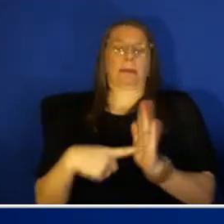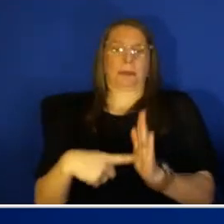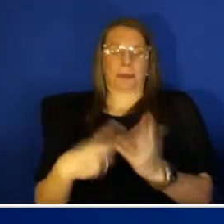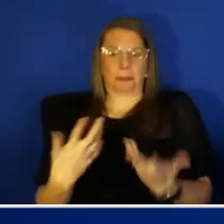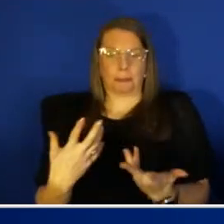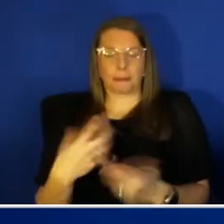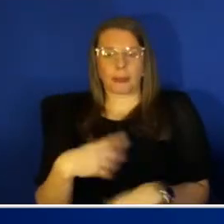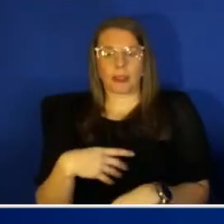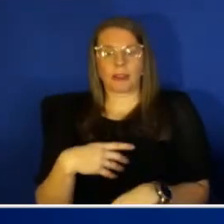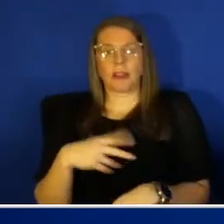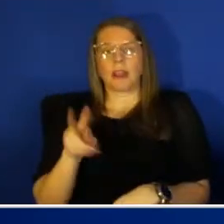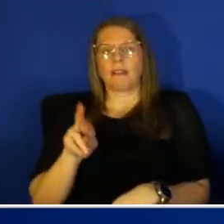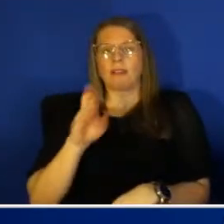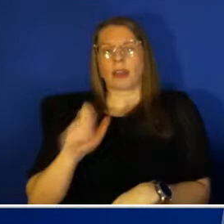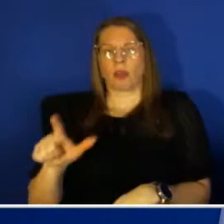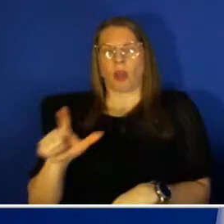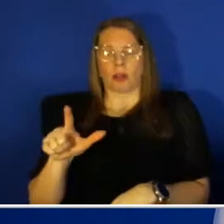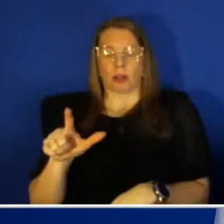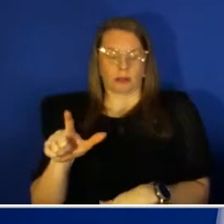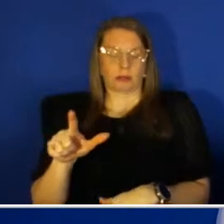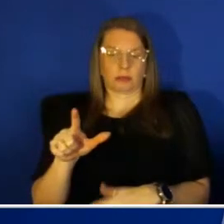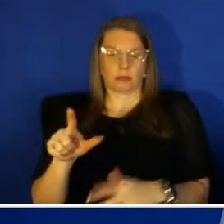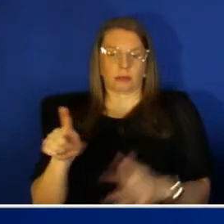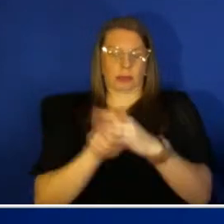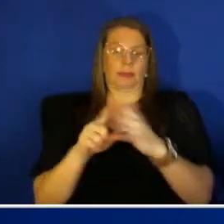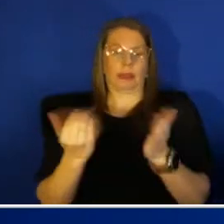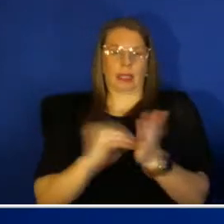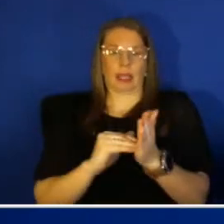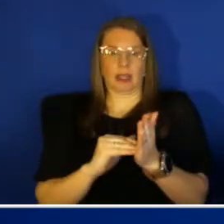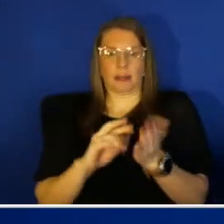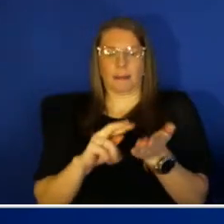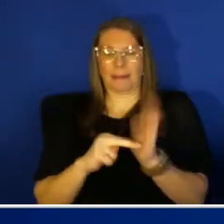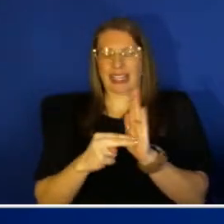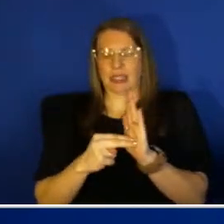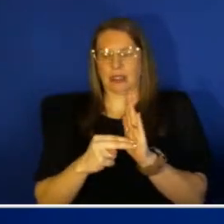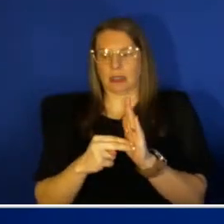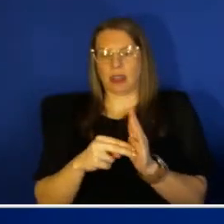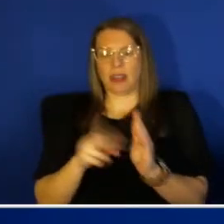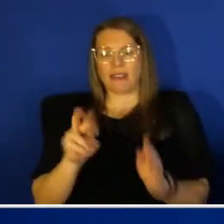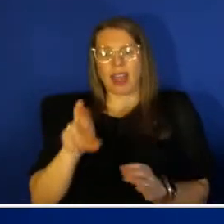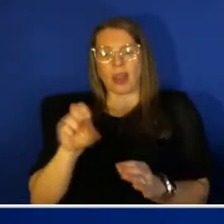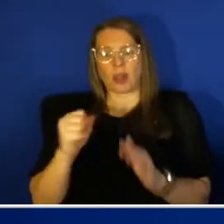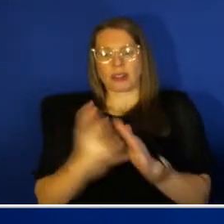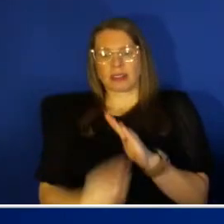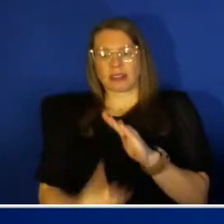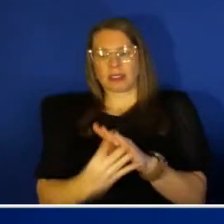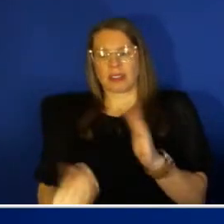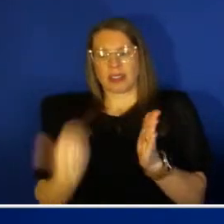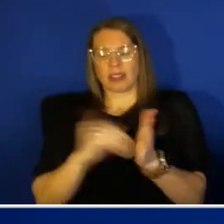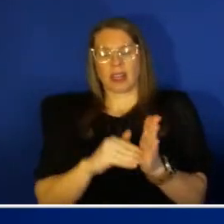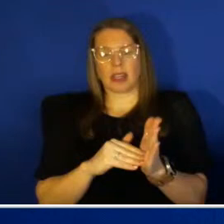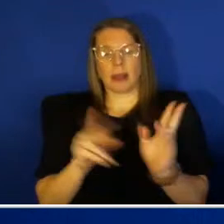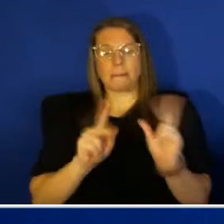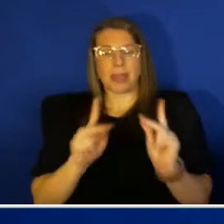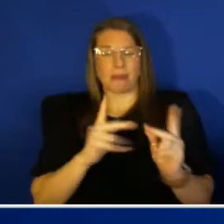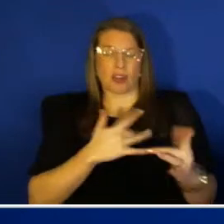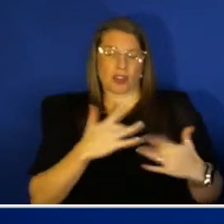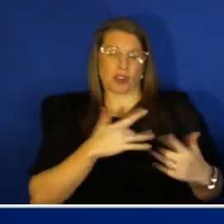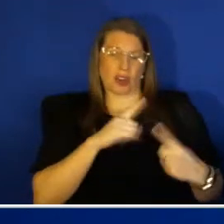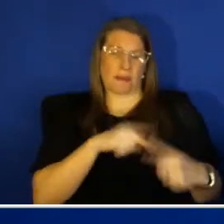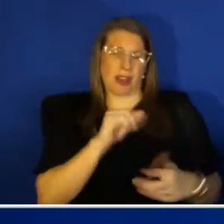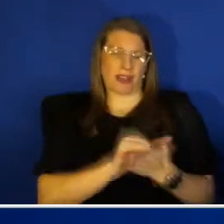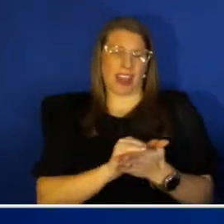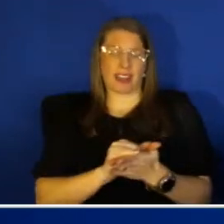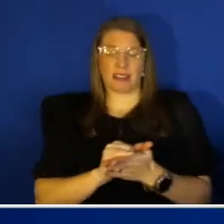have viral rebound, so you have some more replication of that virus. And so people have been really concerned about that. The early studies